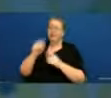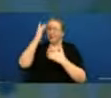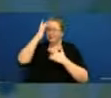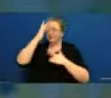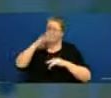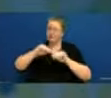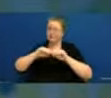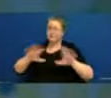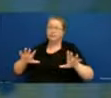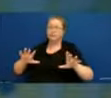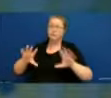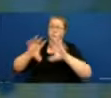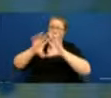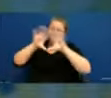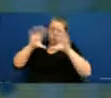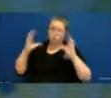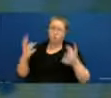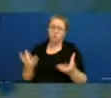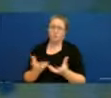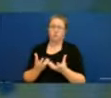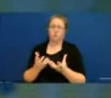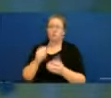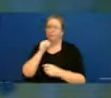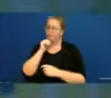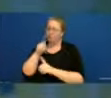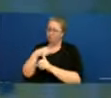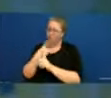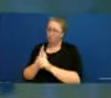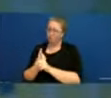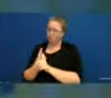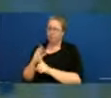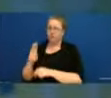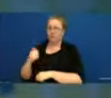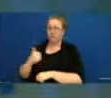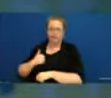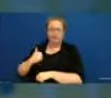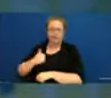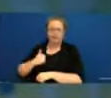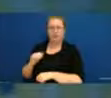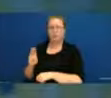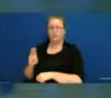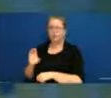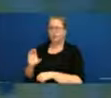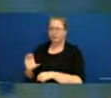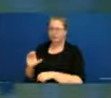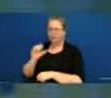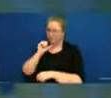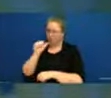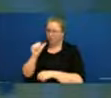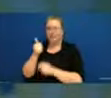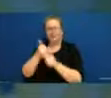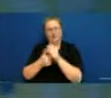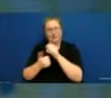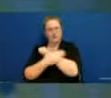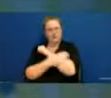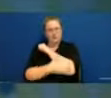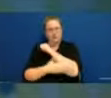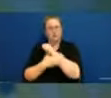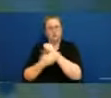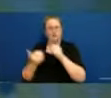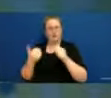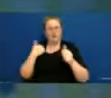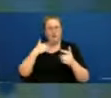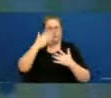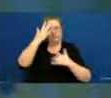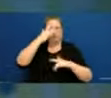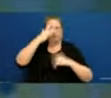a global pandemic, and we are all learning, and we're all trying to manage what is happening in our own jurisdictions. And